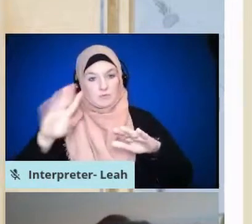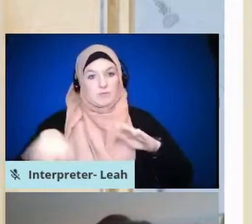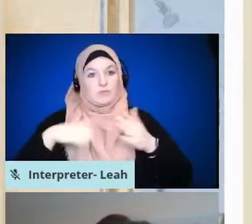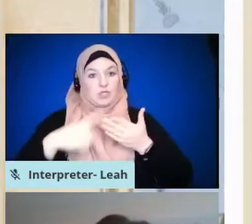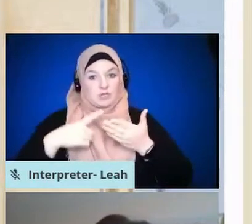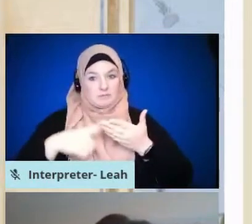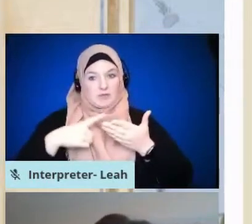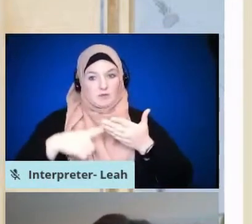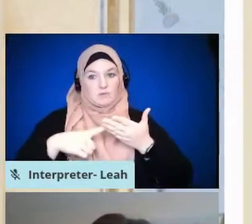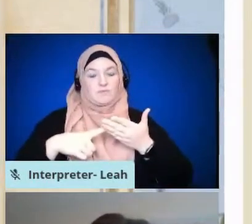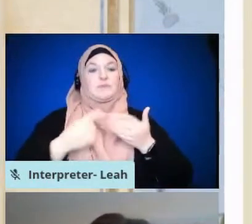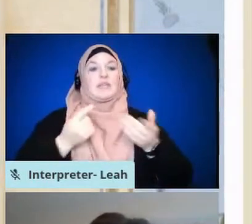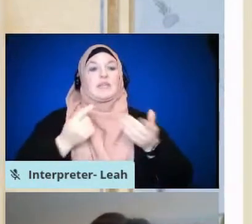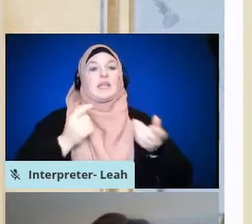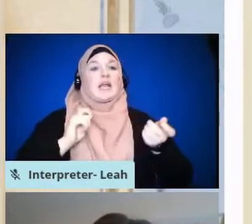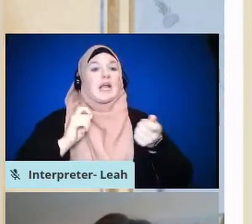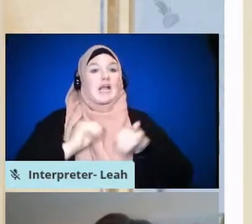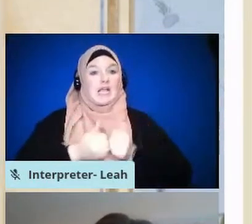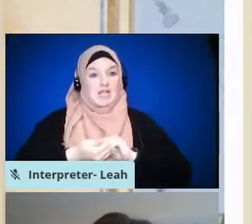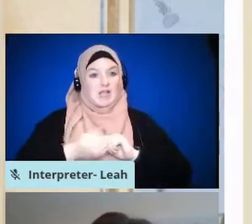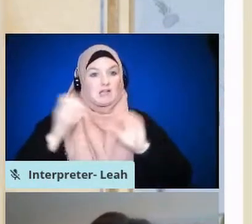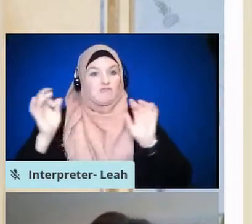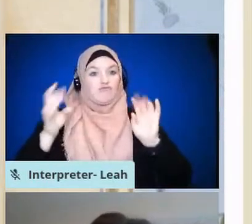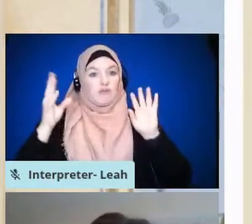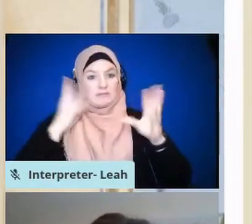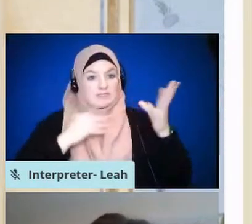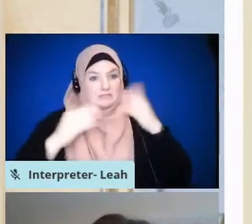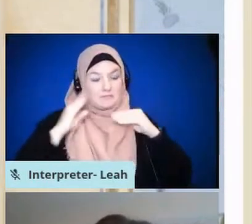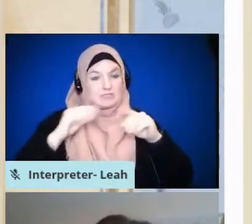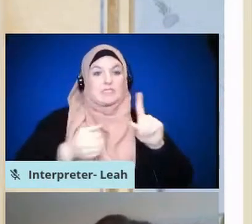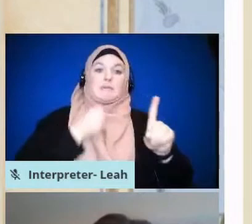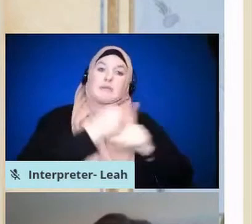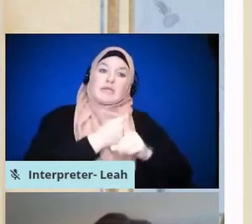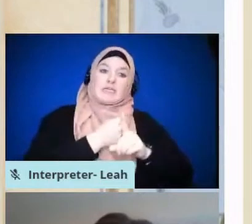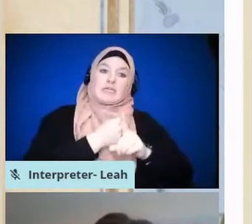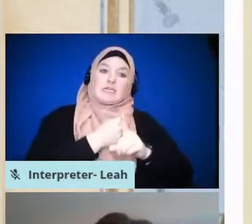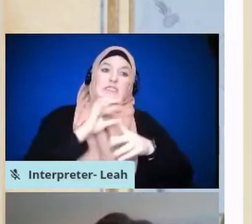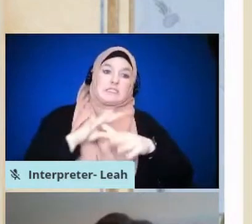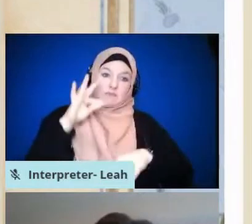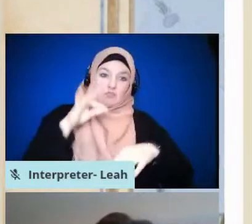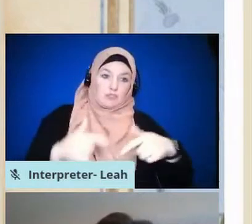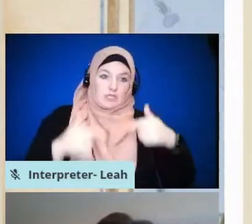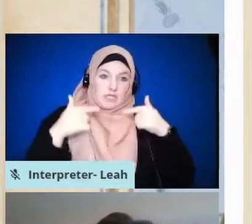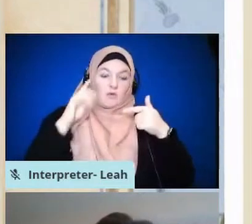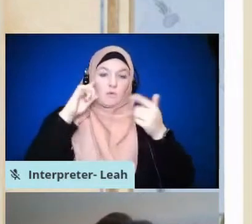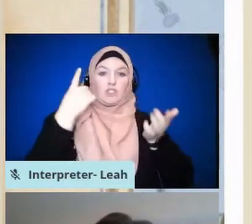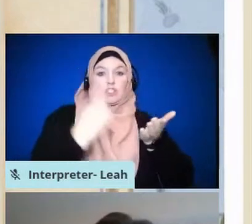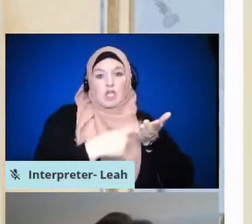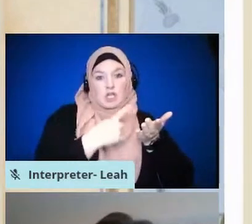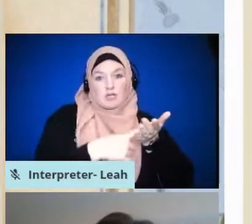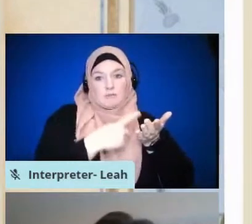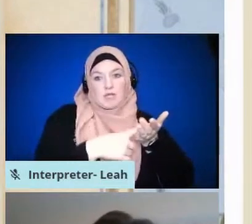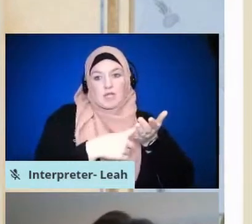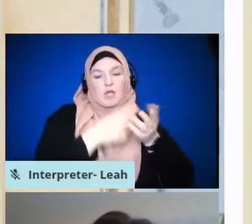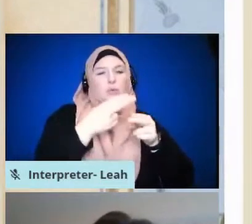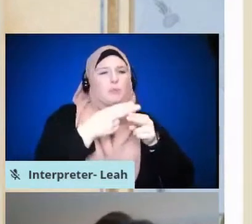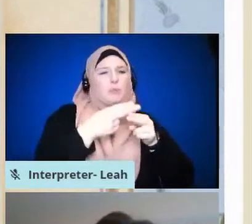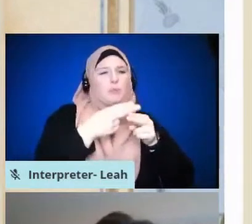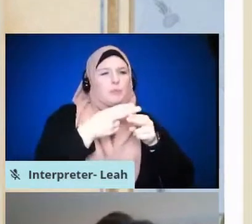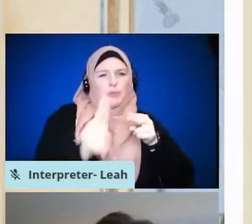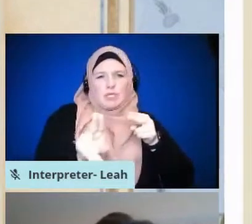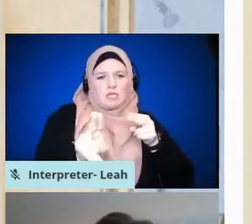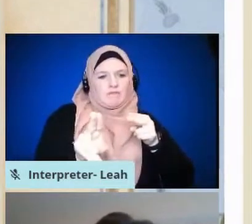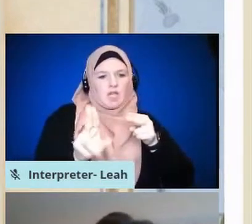about how the traumatic experiences will impact spiritual being, I will talk about, I'll give a brief